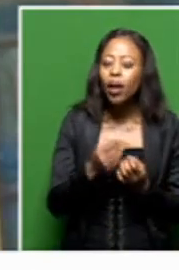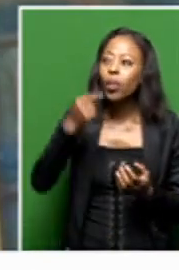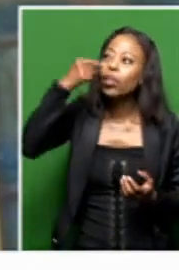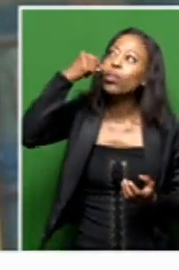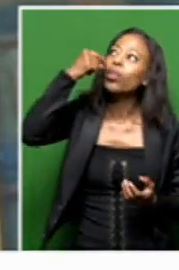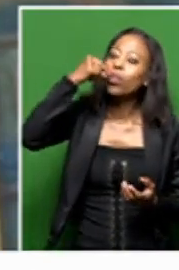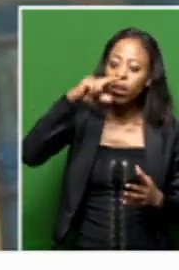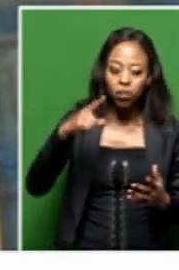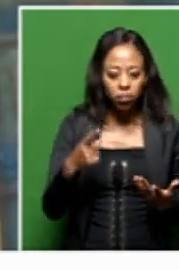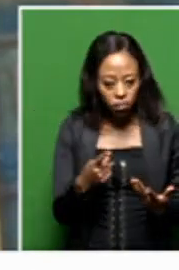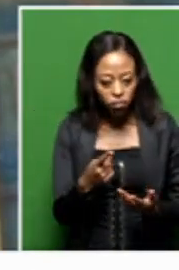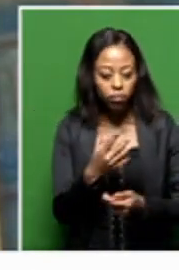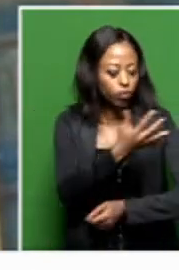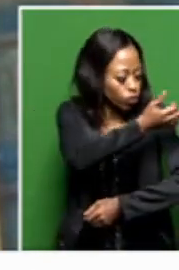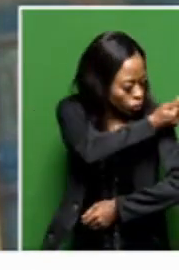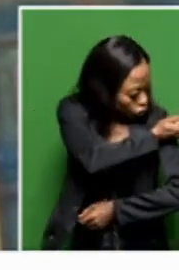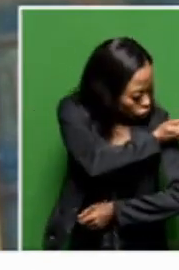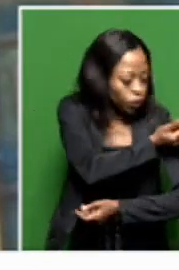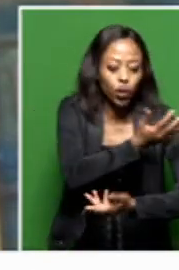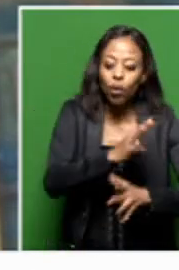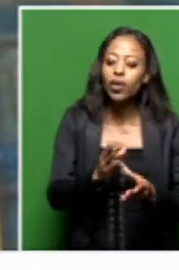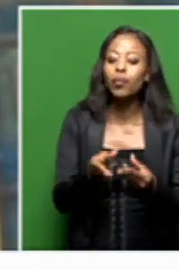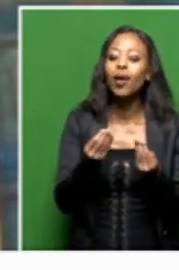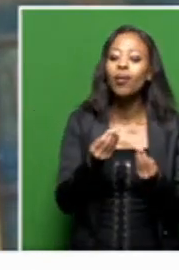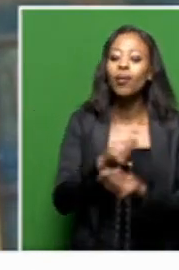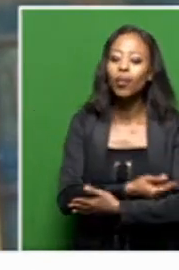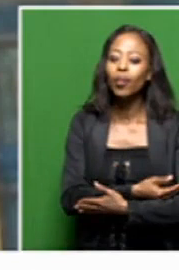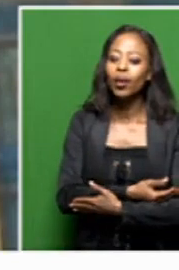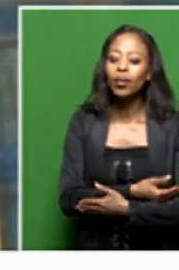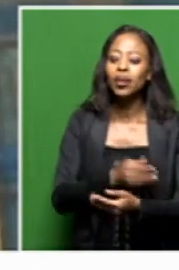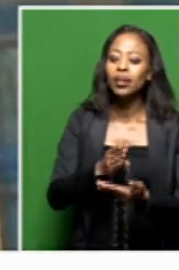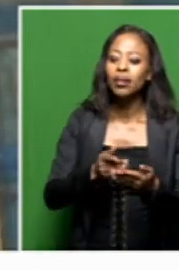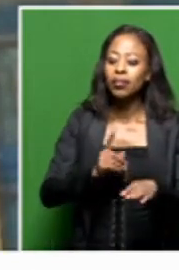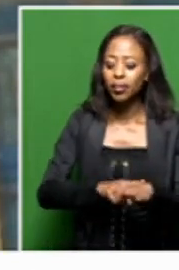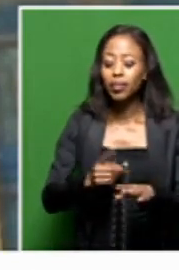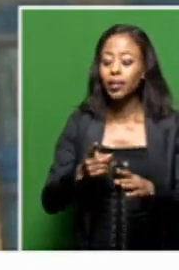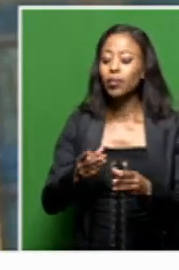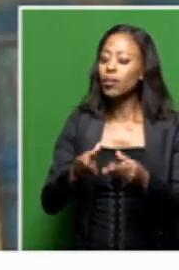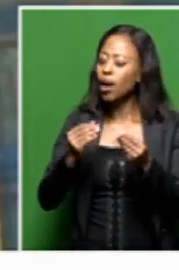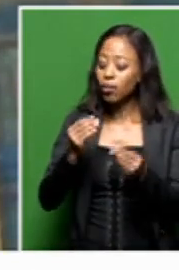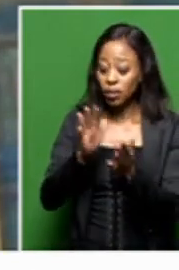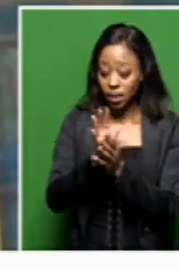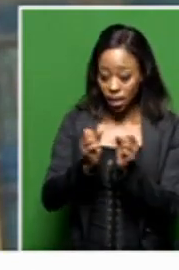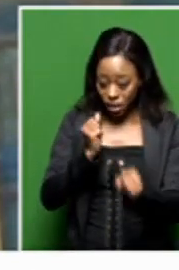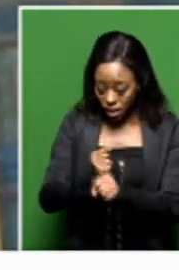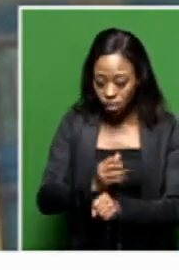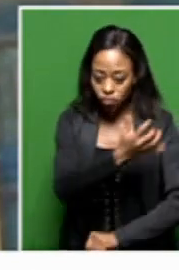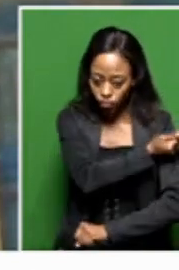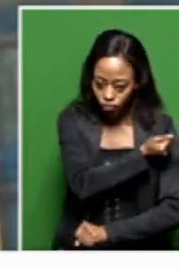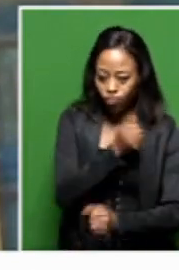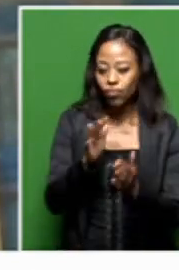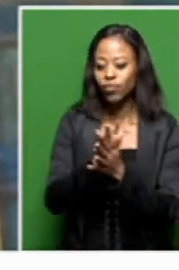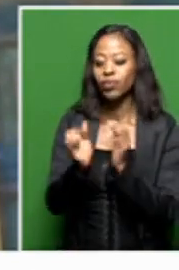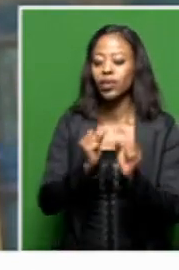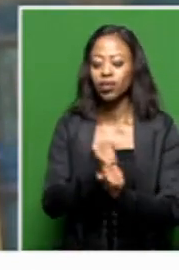various vaccines and sometimes booster doses. And in the past, we always used to give tetanus booster doses every 10 years or so. So